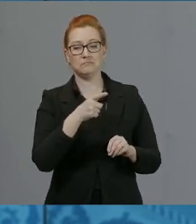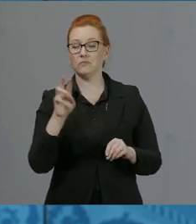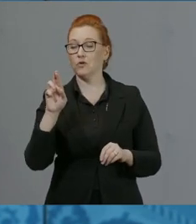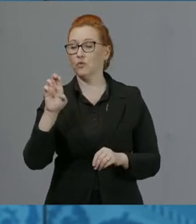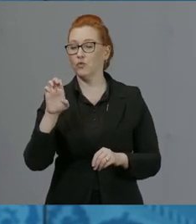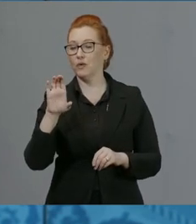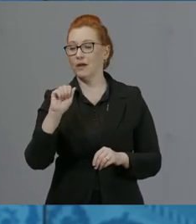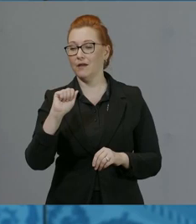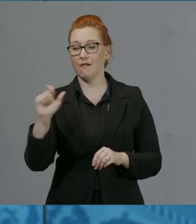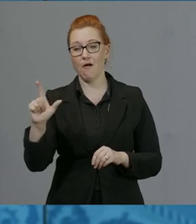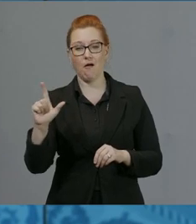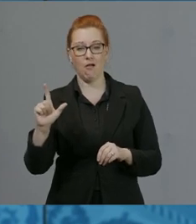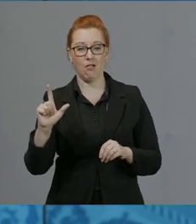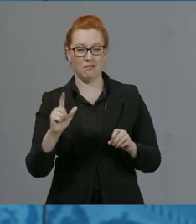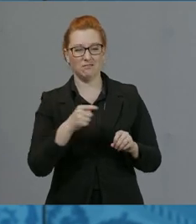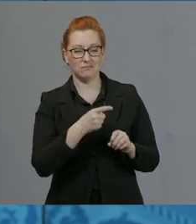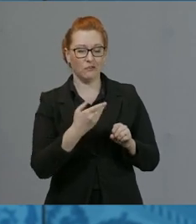concerned at all that they might get